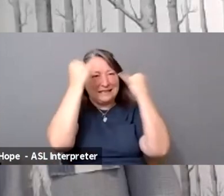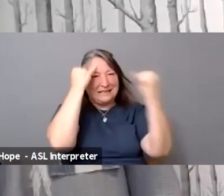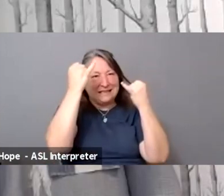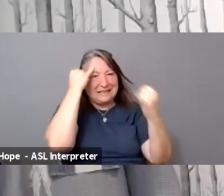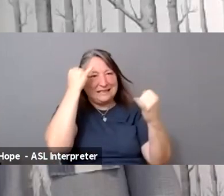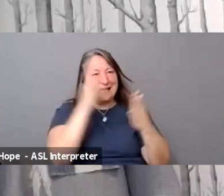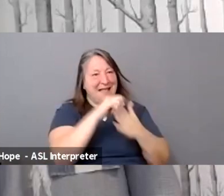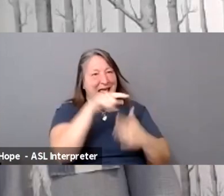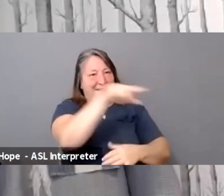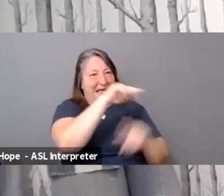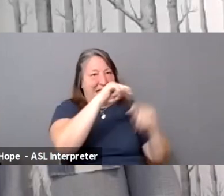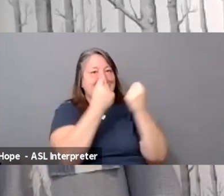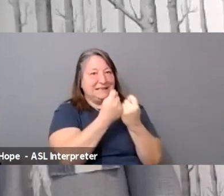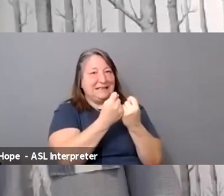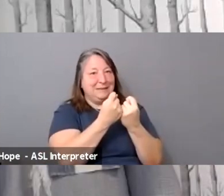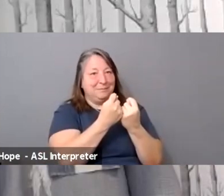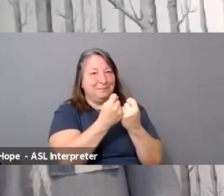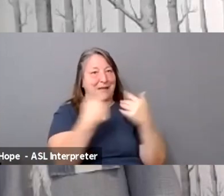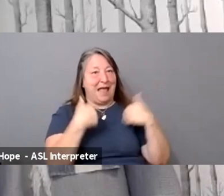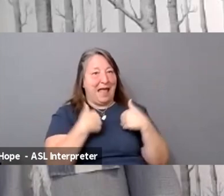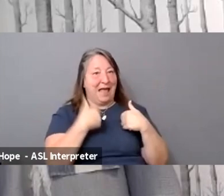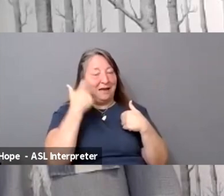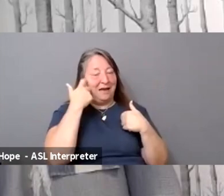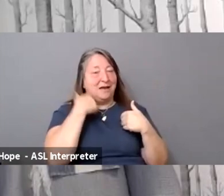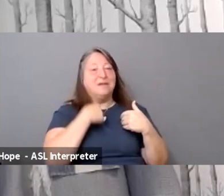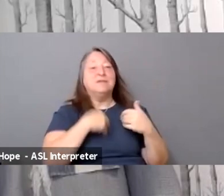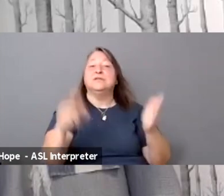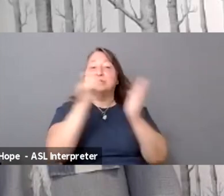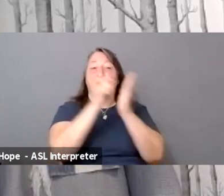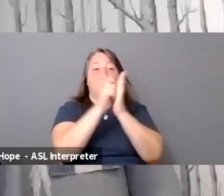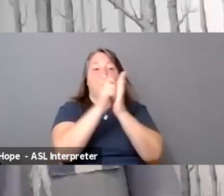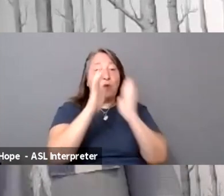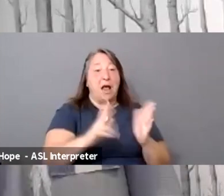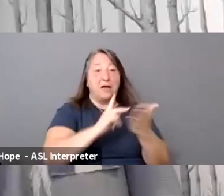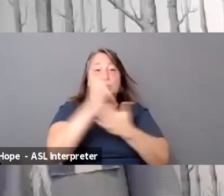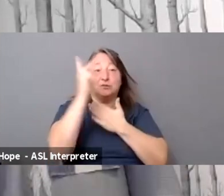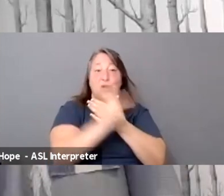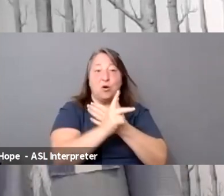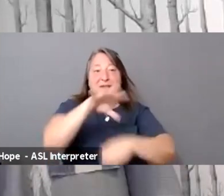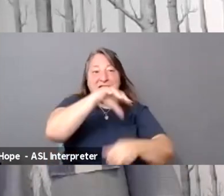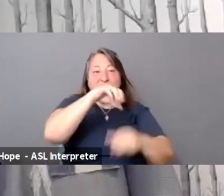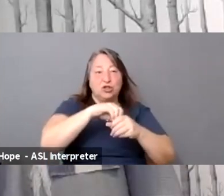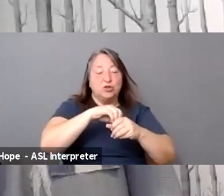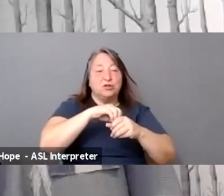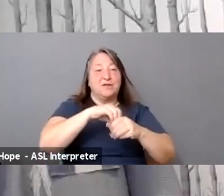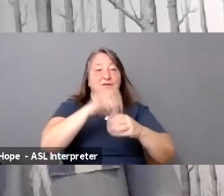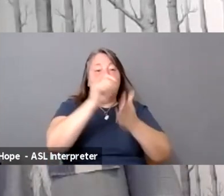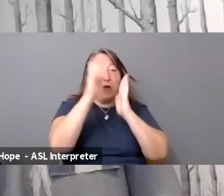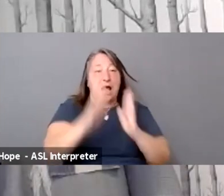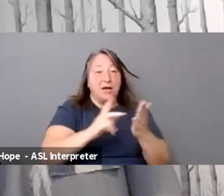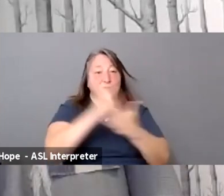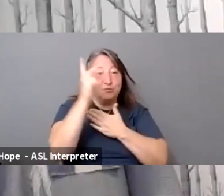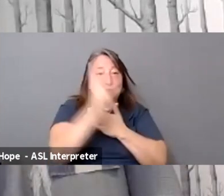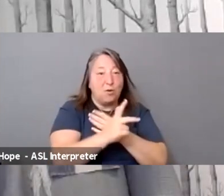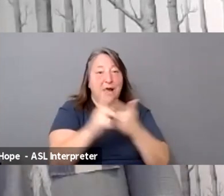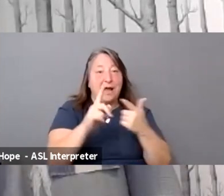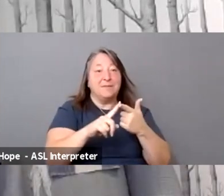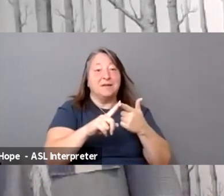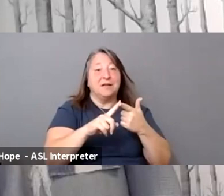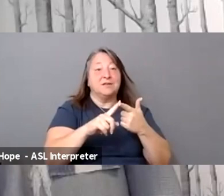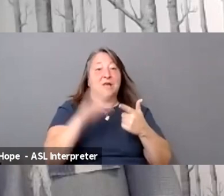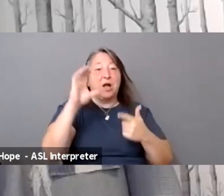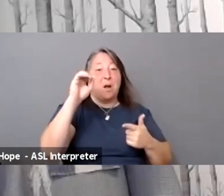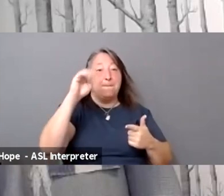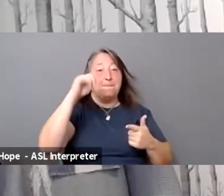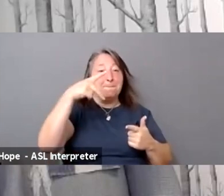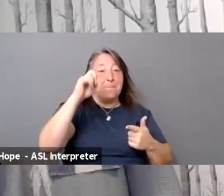there. So they have everything from the writers program, which is an inclusive writers program. There's a composers initiative, which is brand